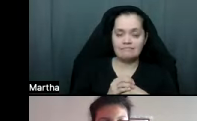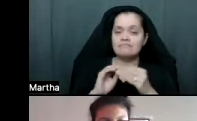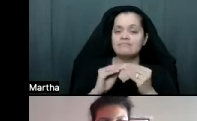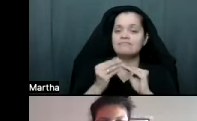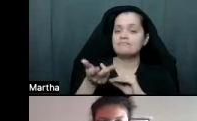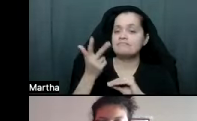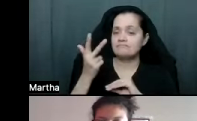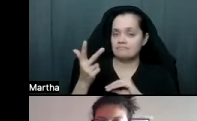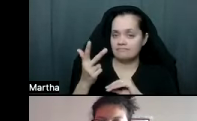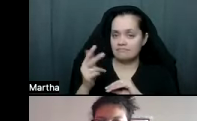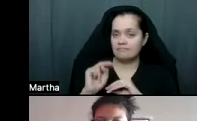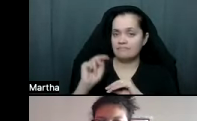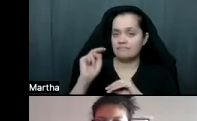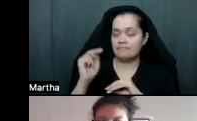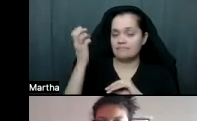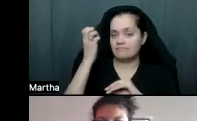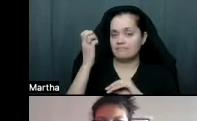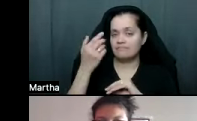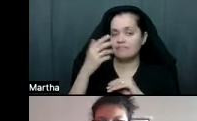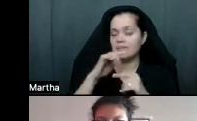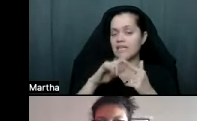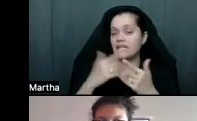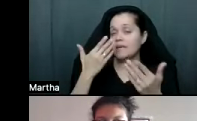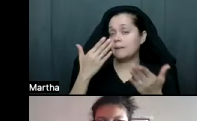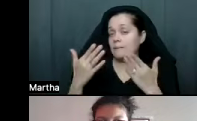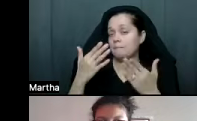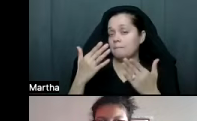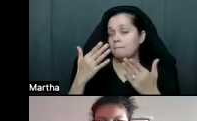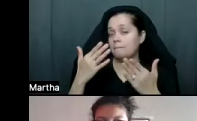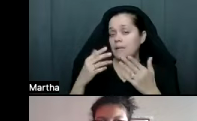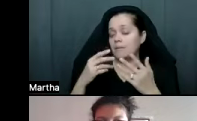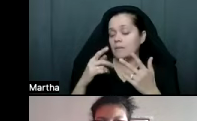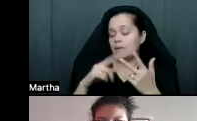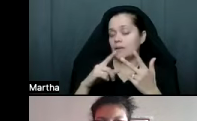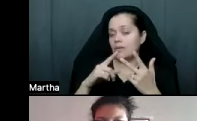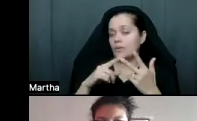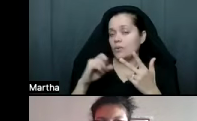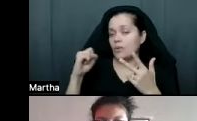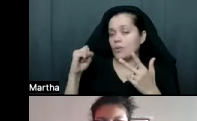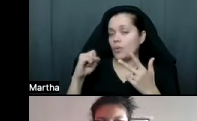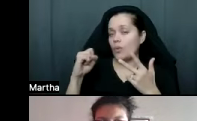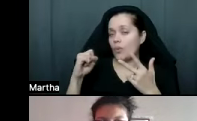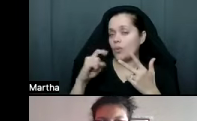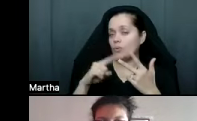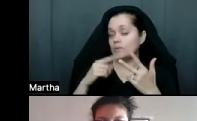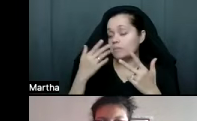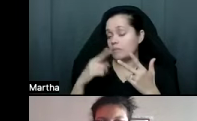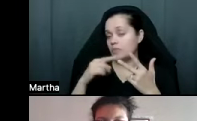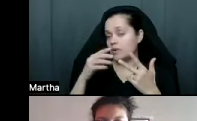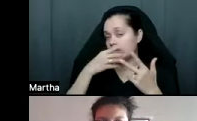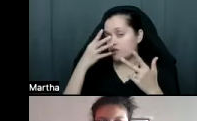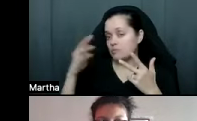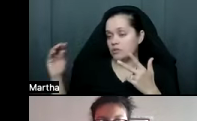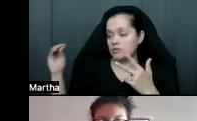All right, Northern European heritage, and maybe too cold. Maybe when those migrants came